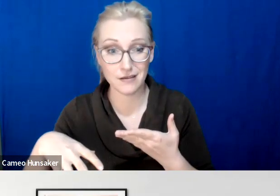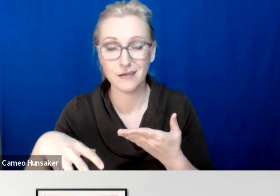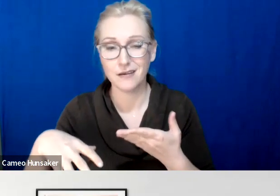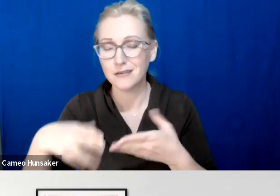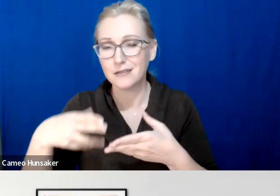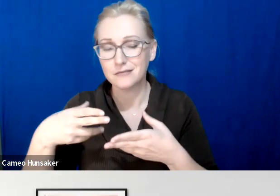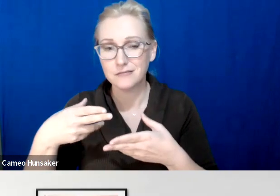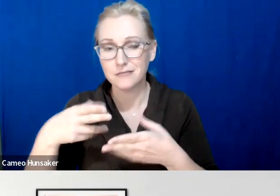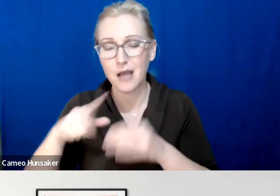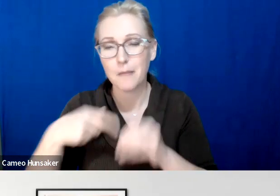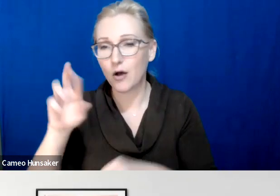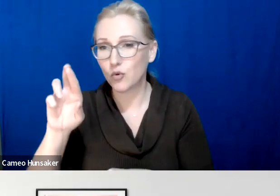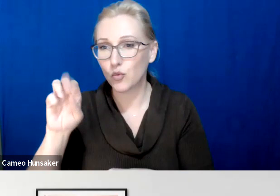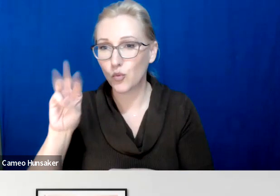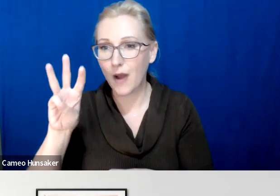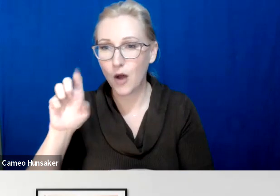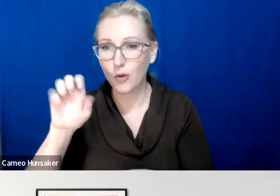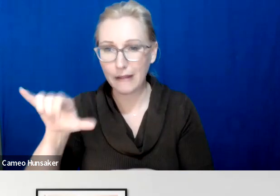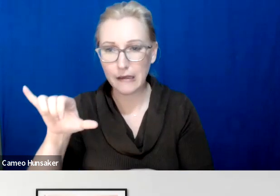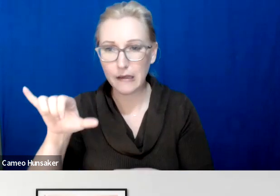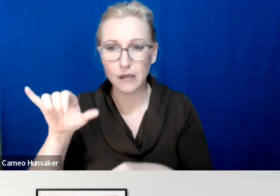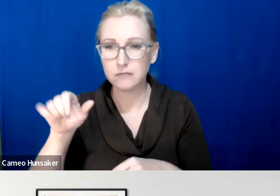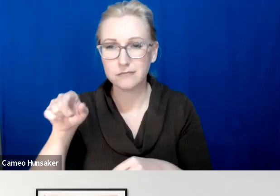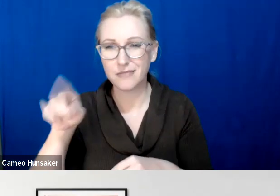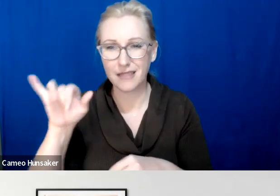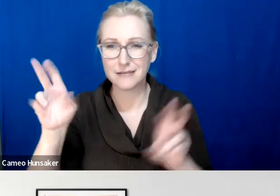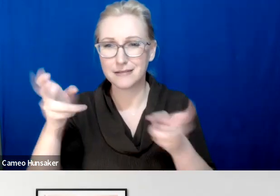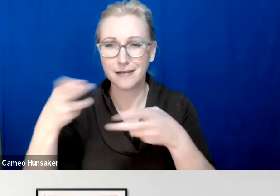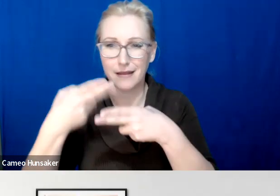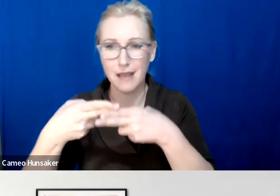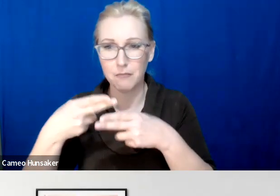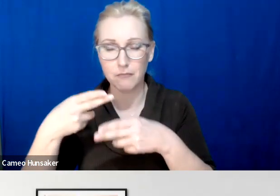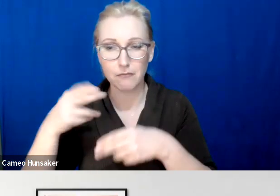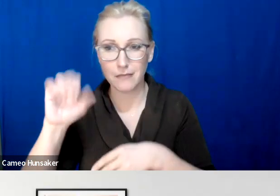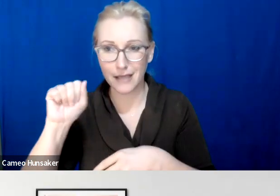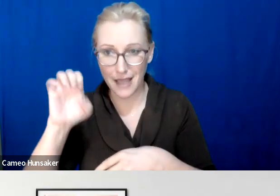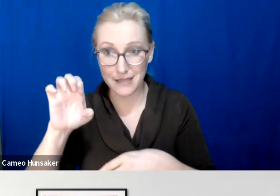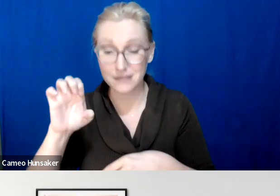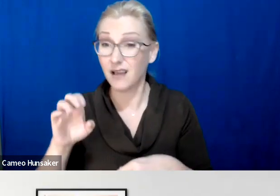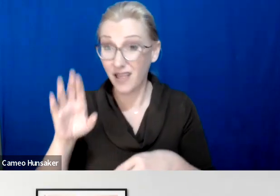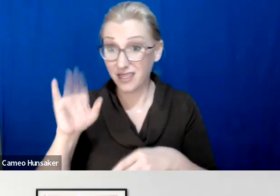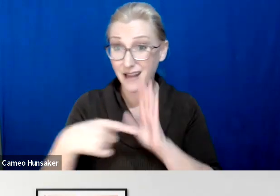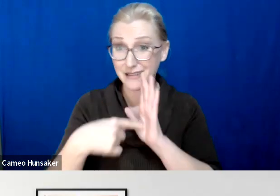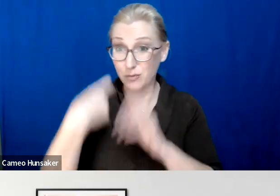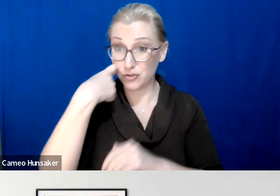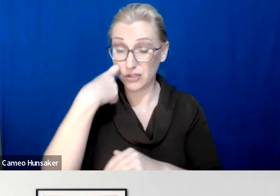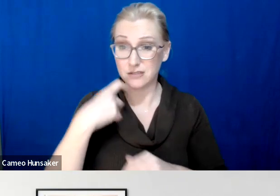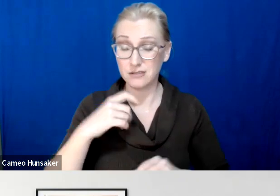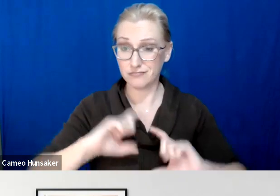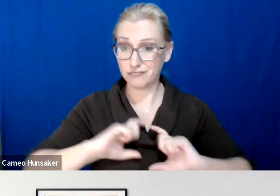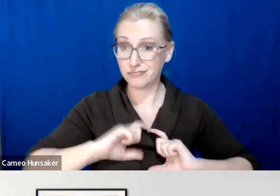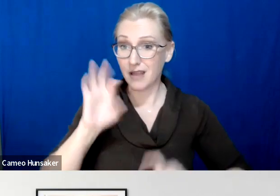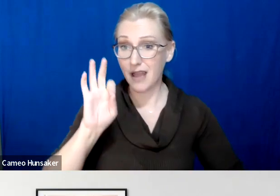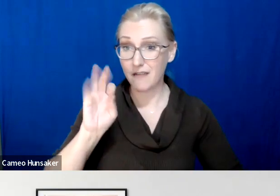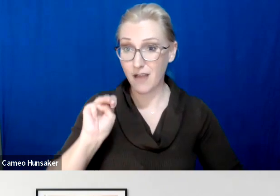example I was giving about FM versus ASL interpretation is essentially the Rowley case. And what, unfortunately, the Supreme Court held at